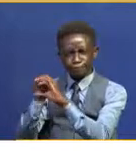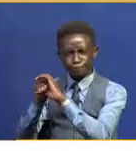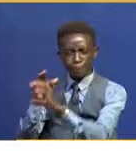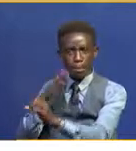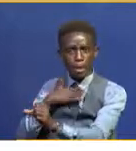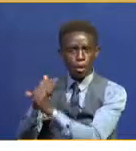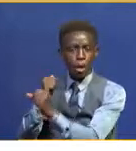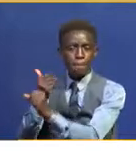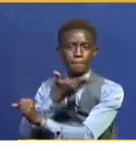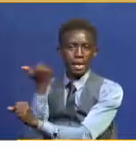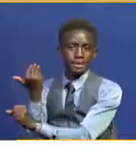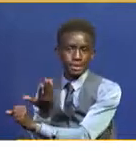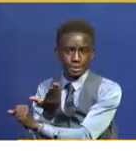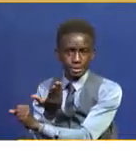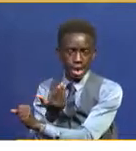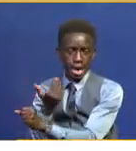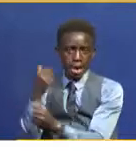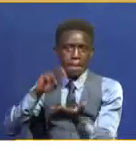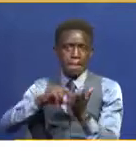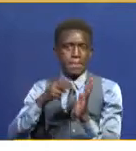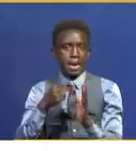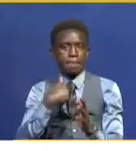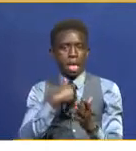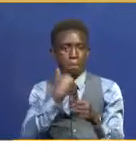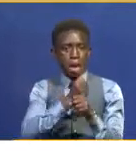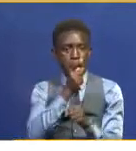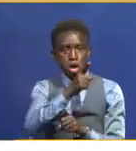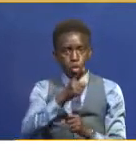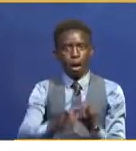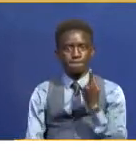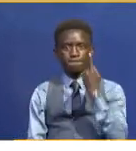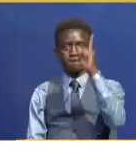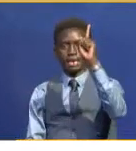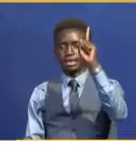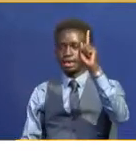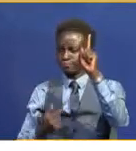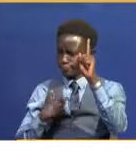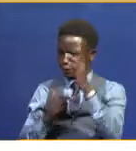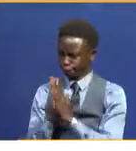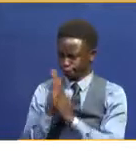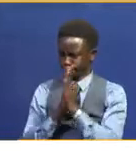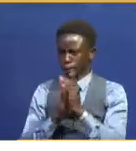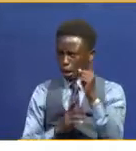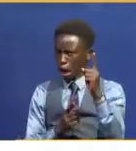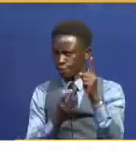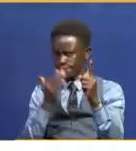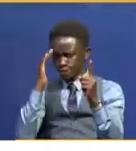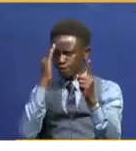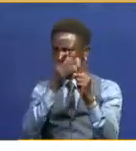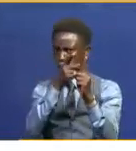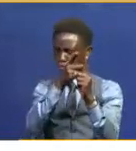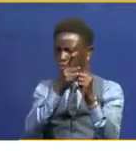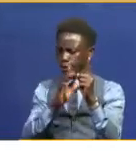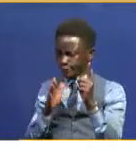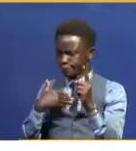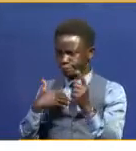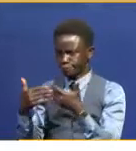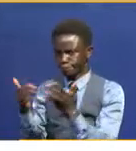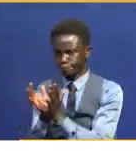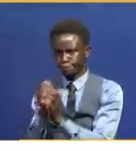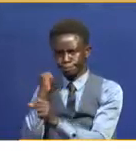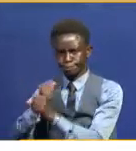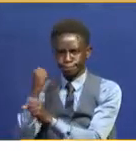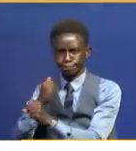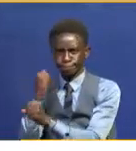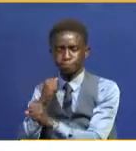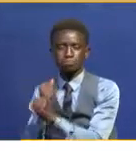put you ahead of any other interests that I may have, or the company